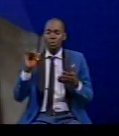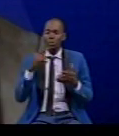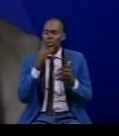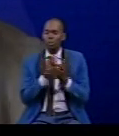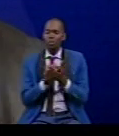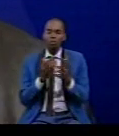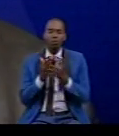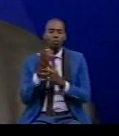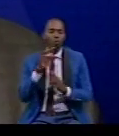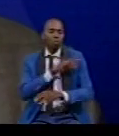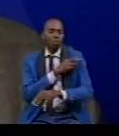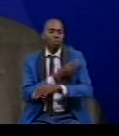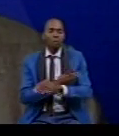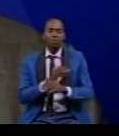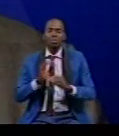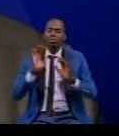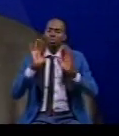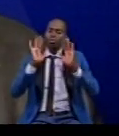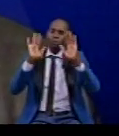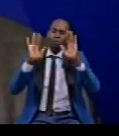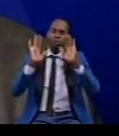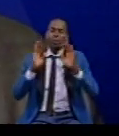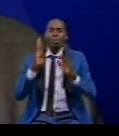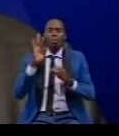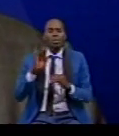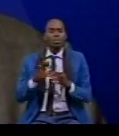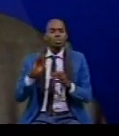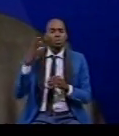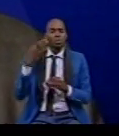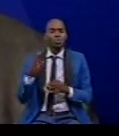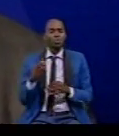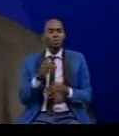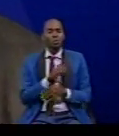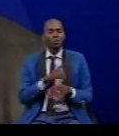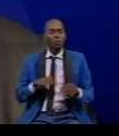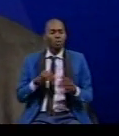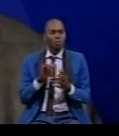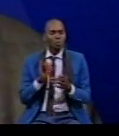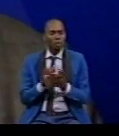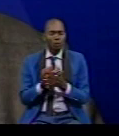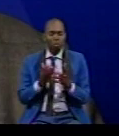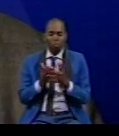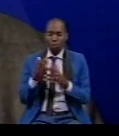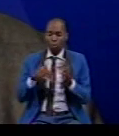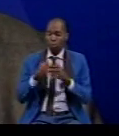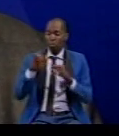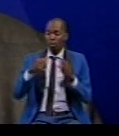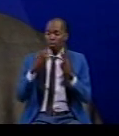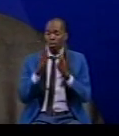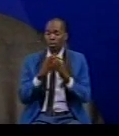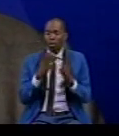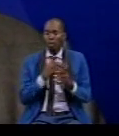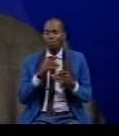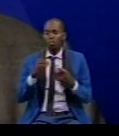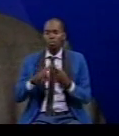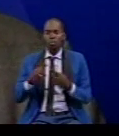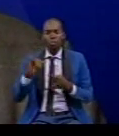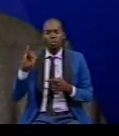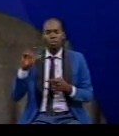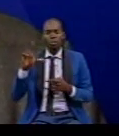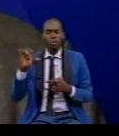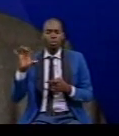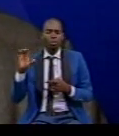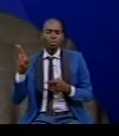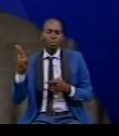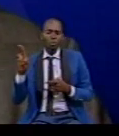will not go with you anymore, Akan did not come out. He was undercover. And they began